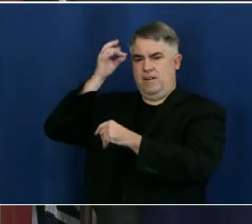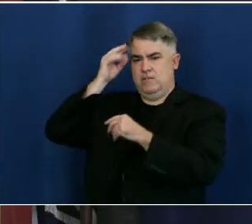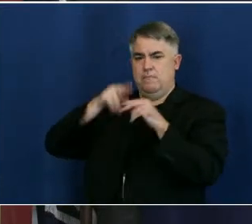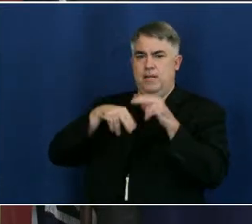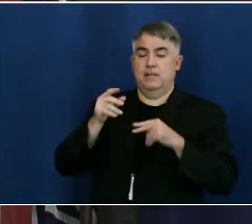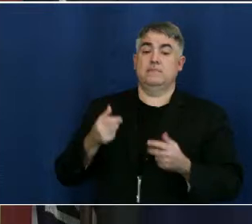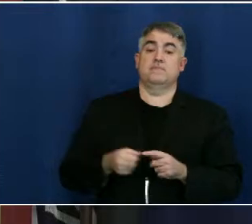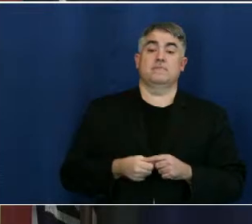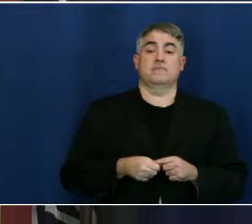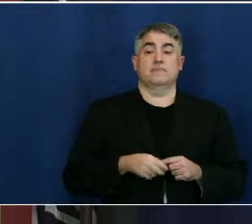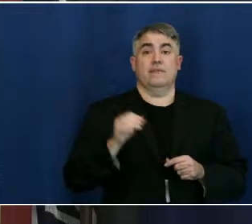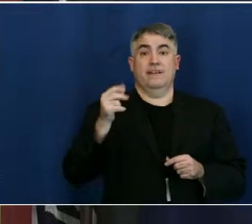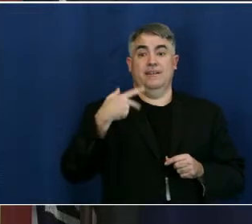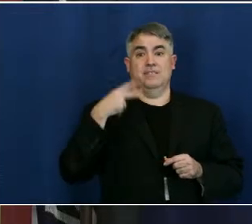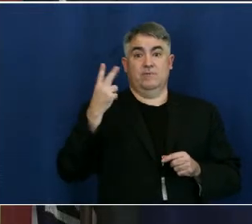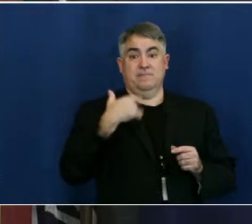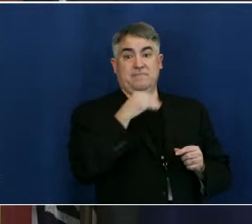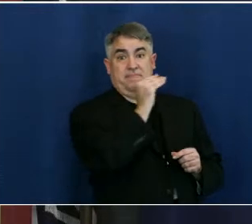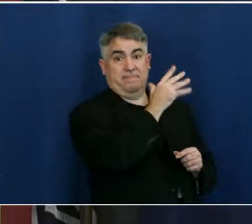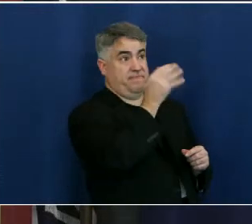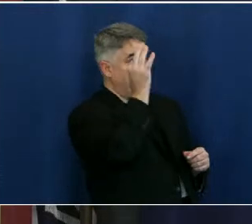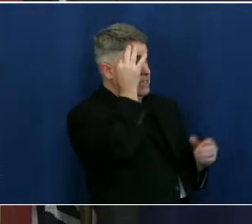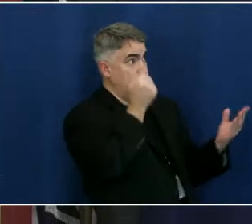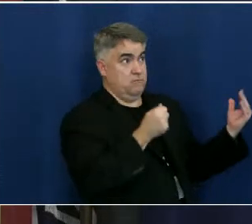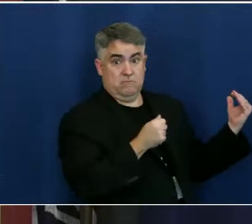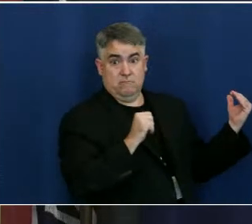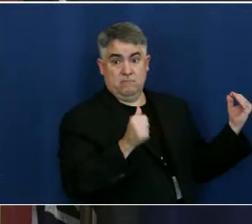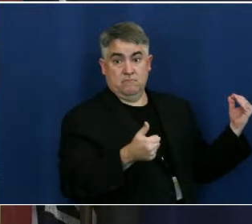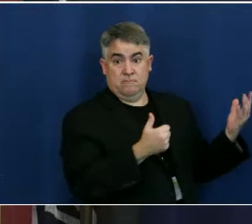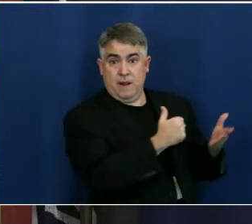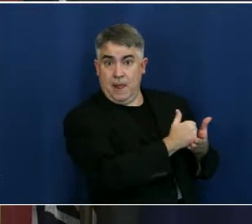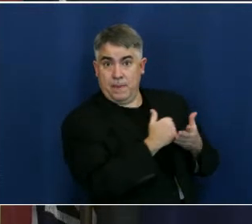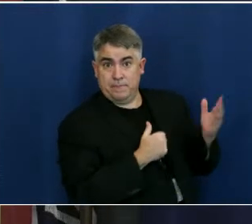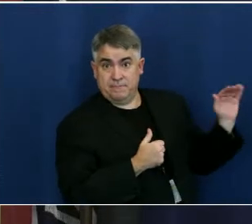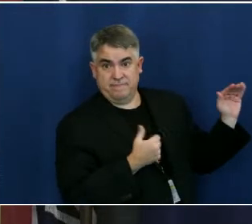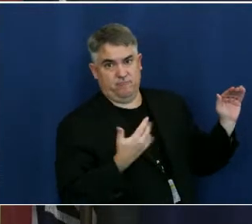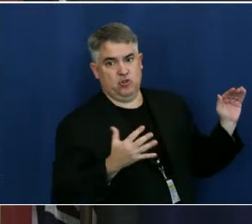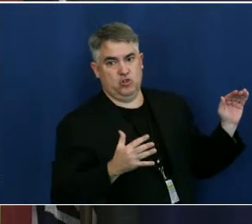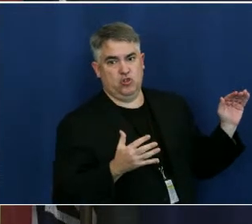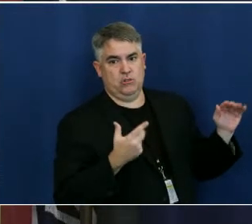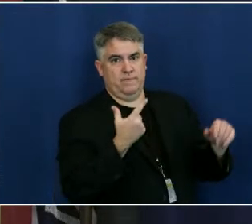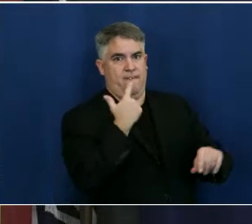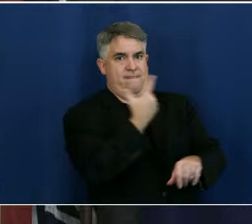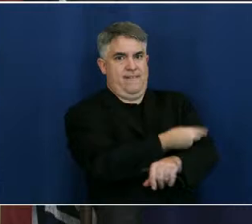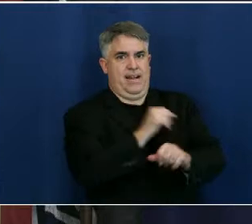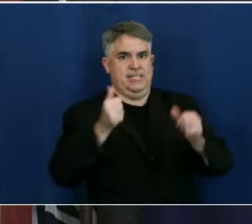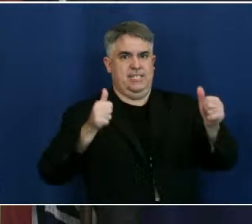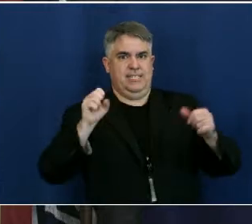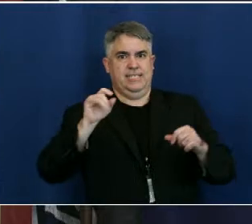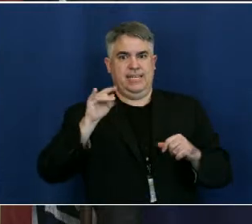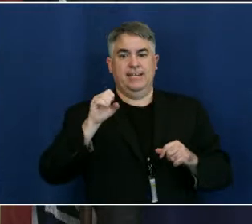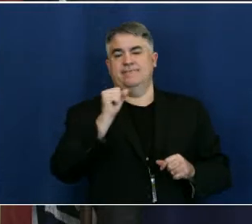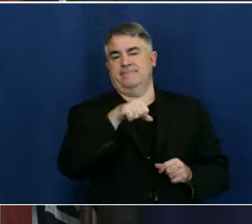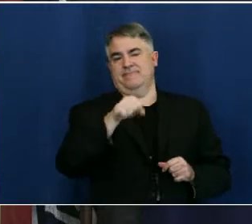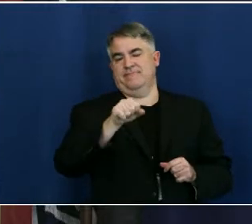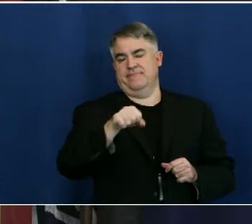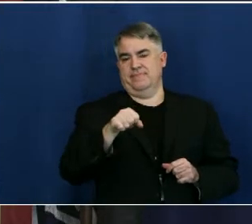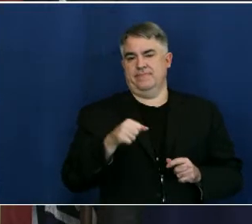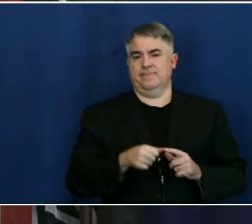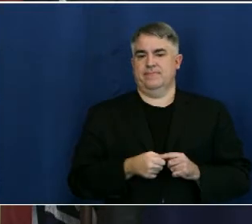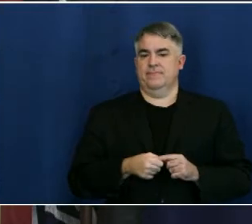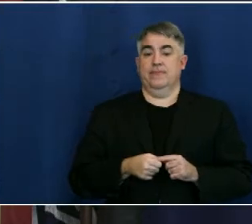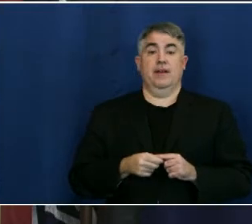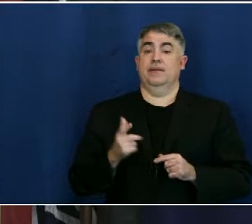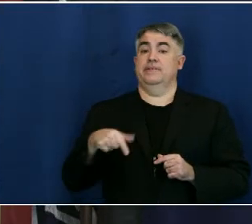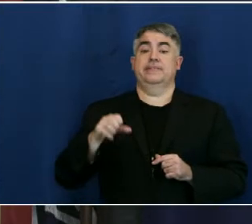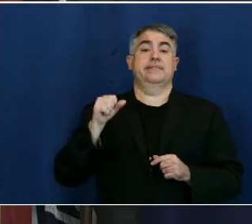whatever federal help we could get, workforce, sites, vaccines, anything. I think the challenge for San Diego County